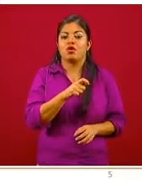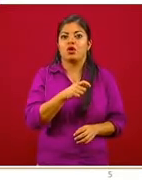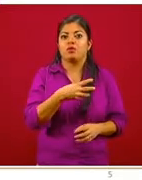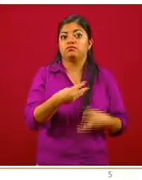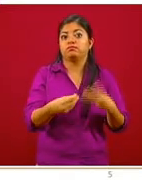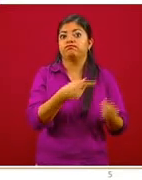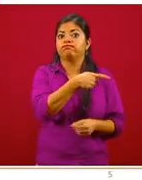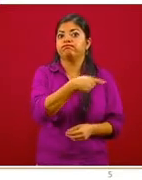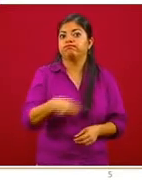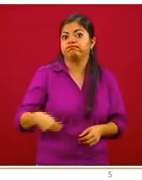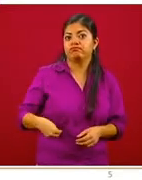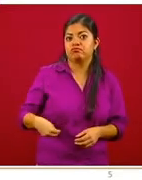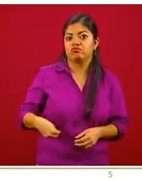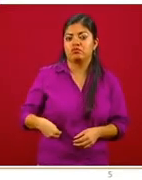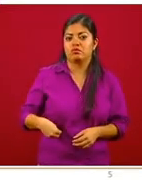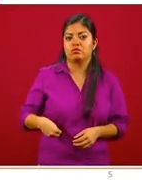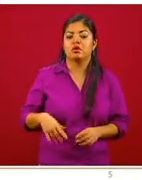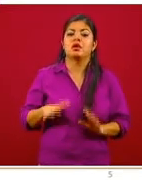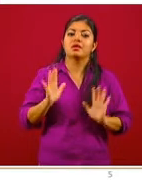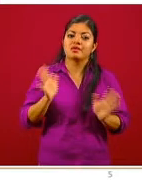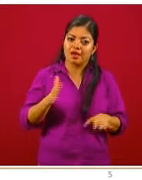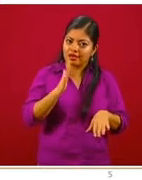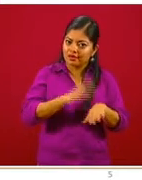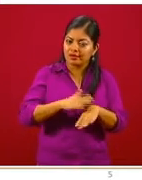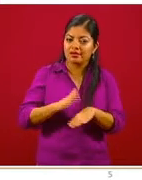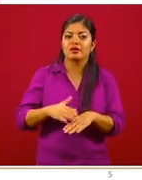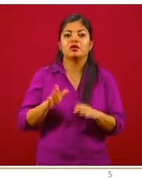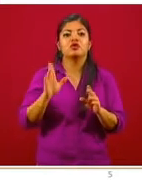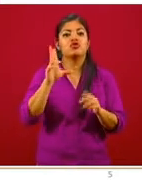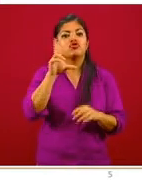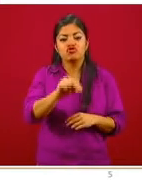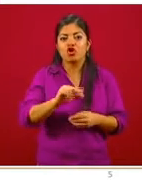these sexual minority communities,